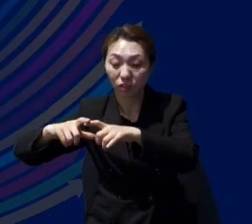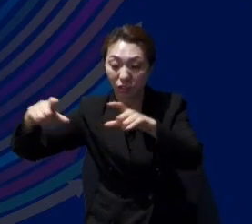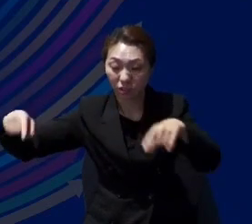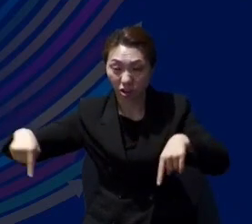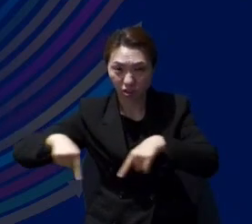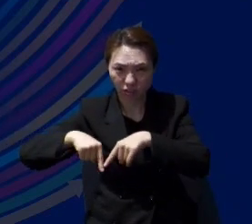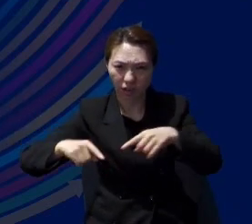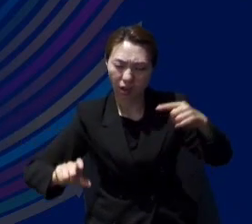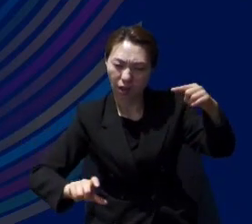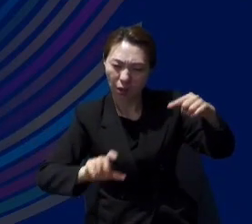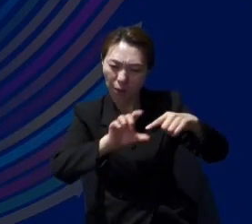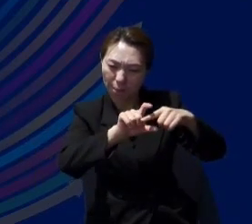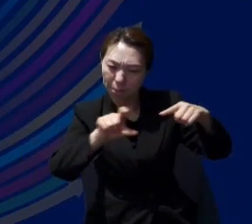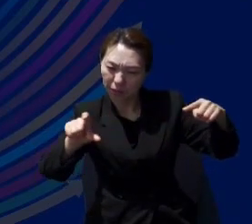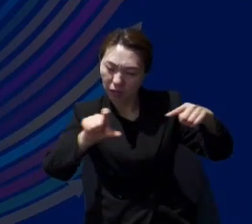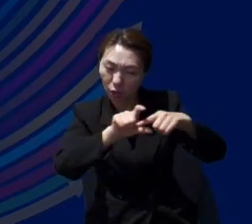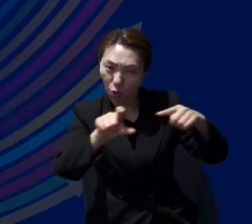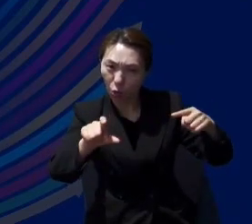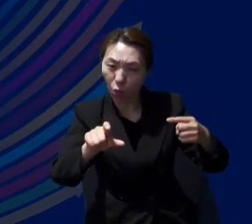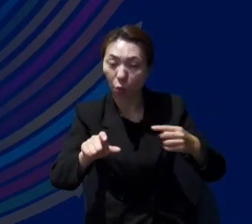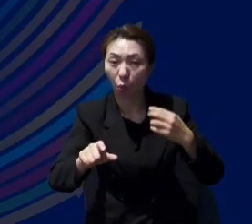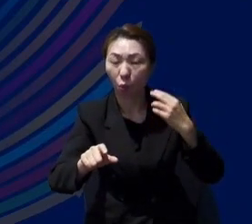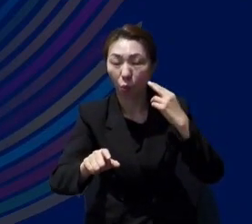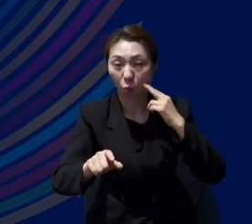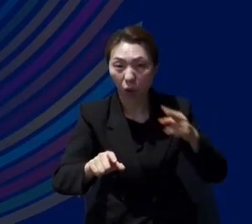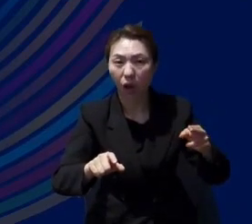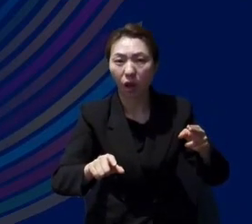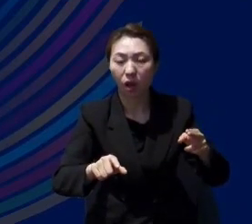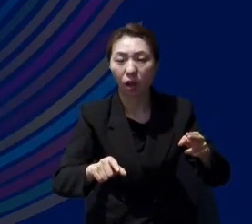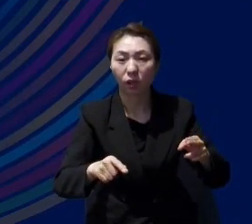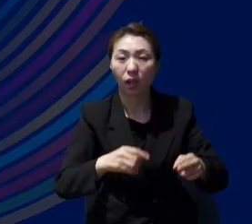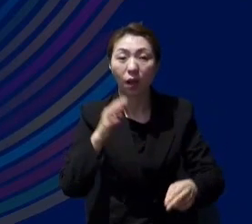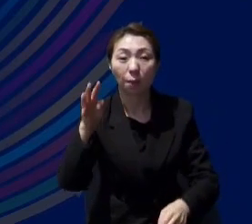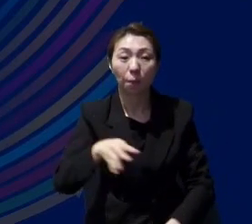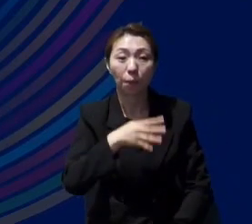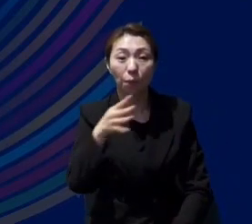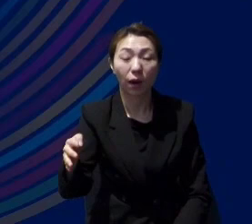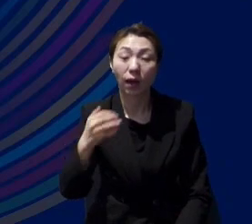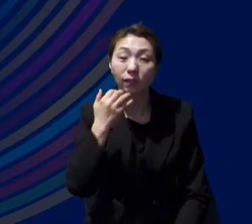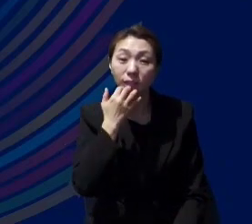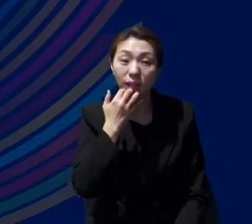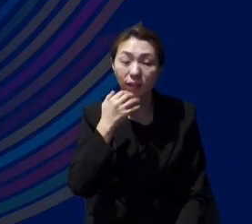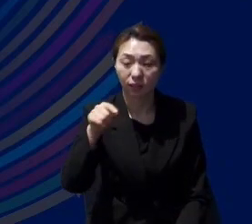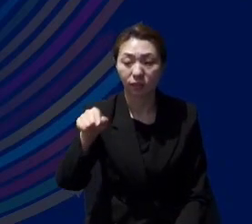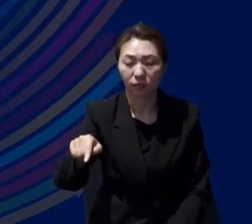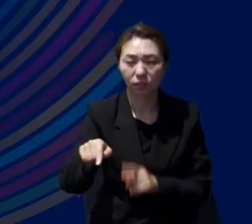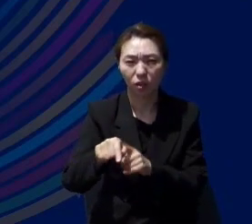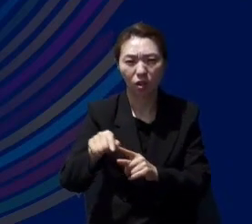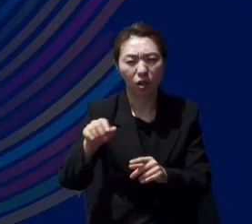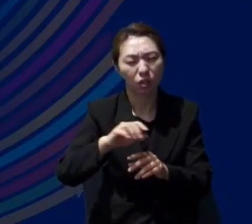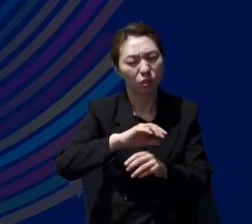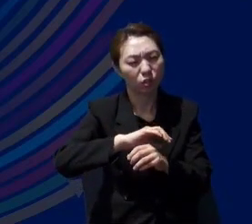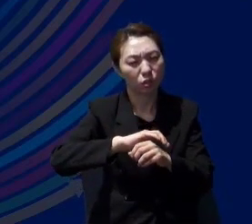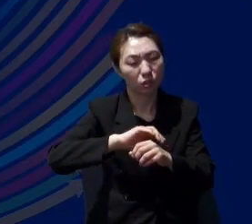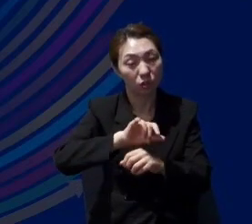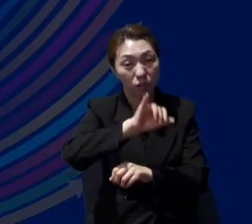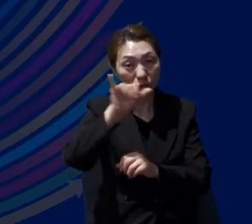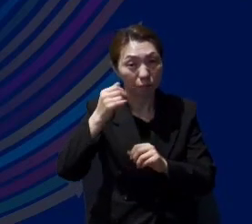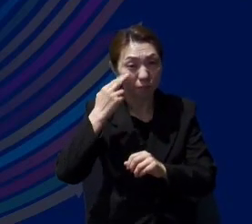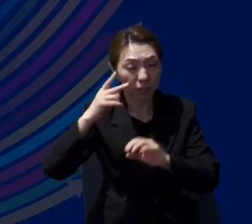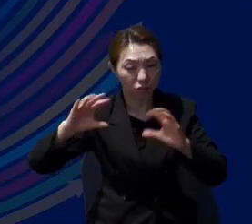that particular cause of death is lower than the national mortality rate. So again, if I can draw your attention to the upper left, where we're looking at all-cause